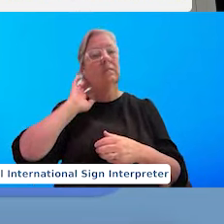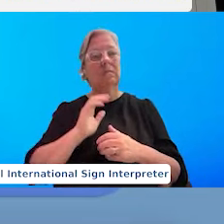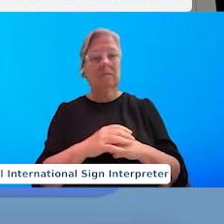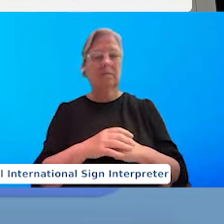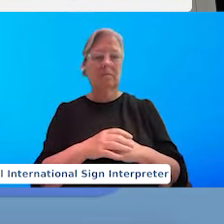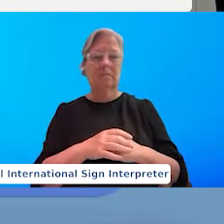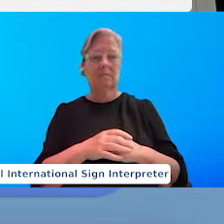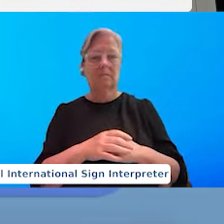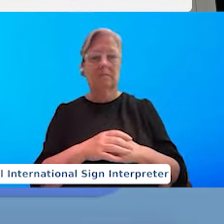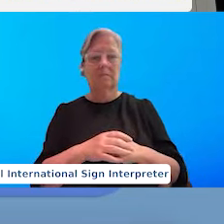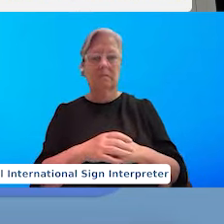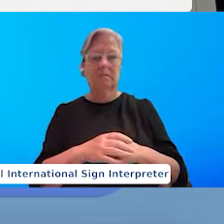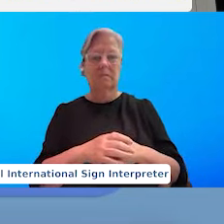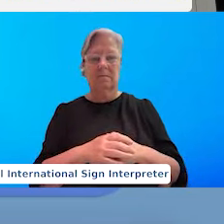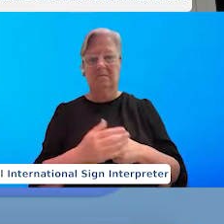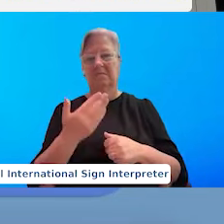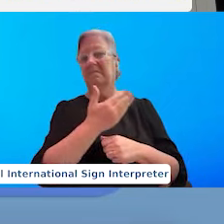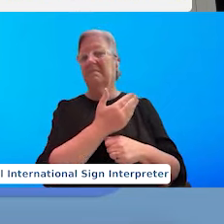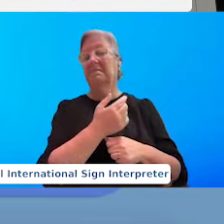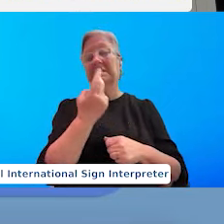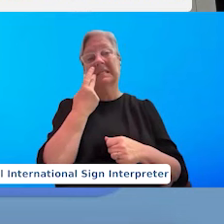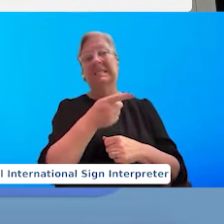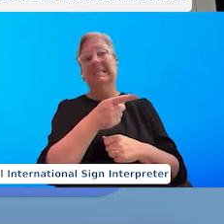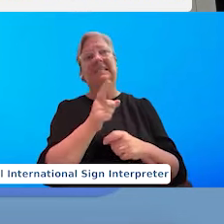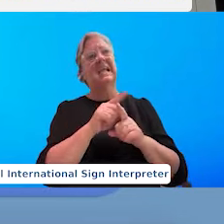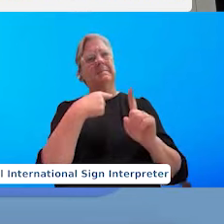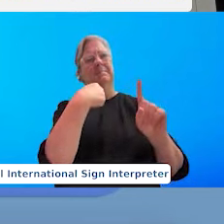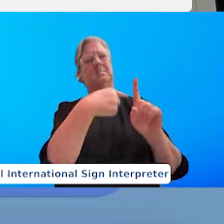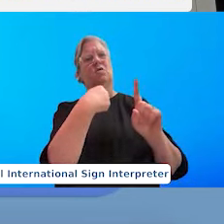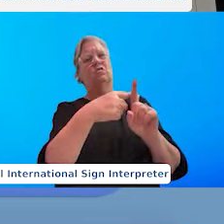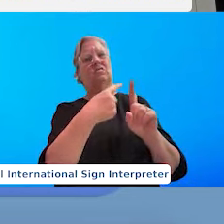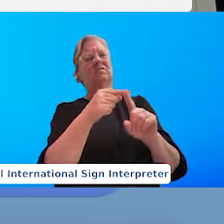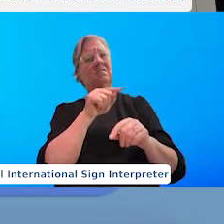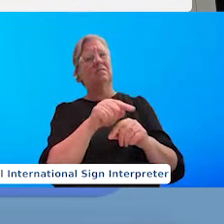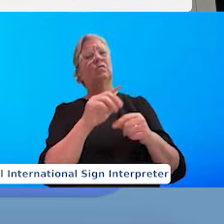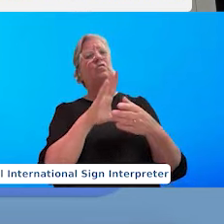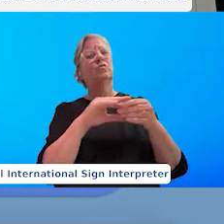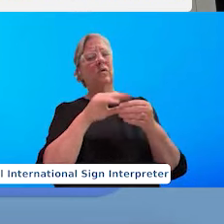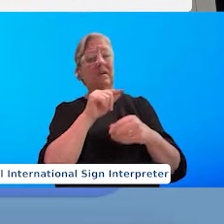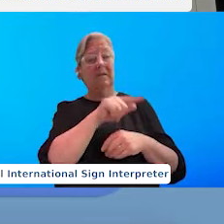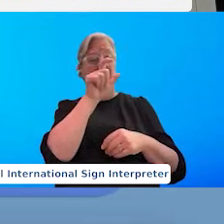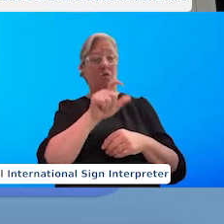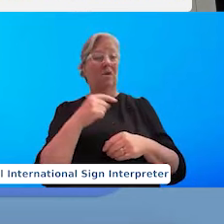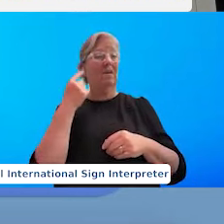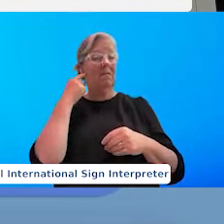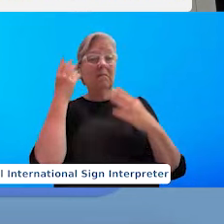to be able to pay back the money. Okay, so these are to support them.